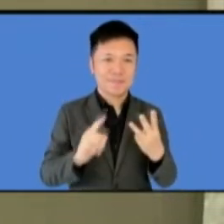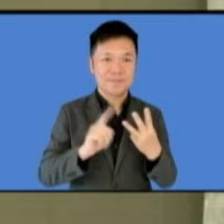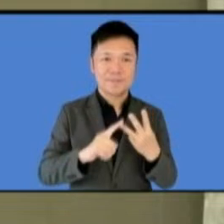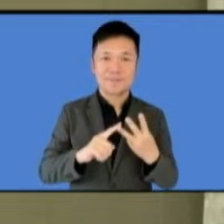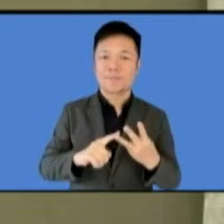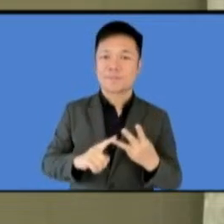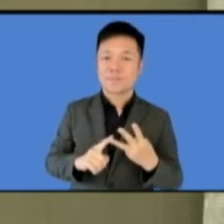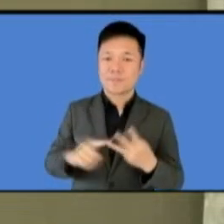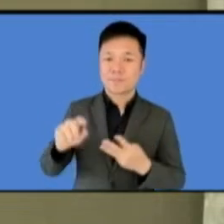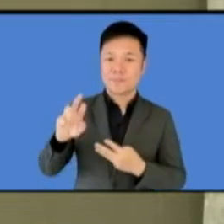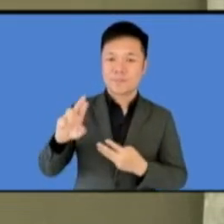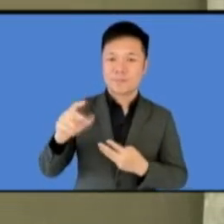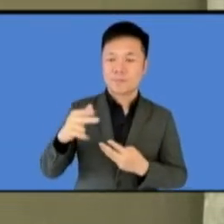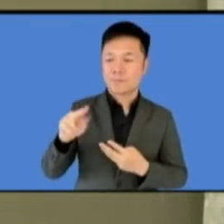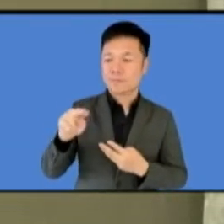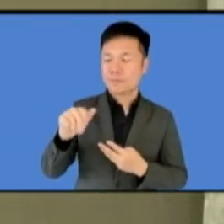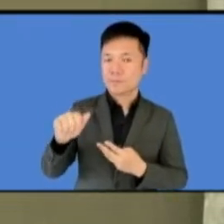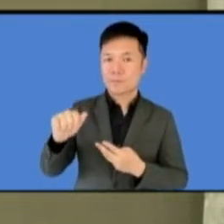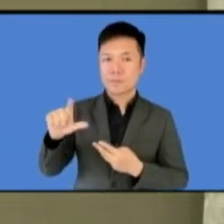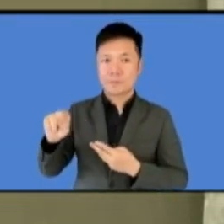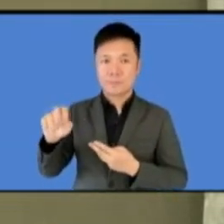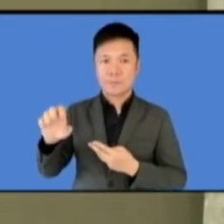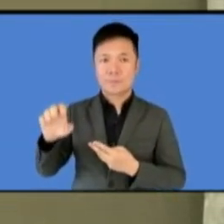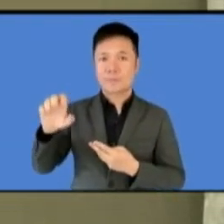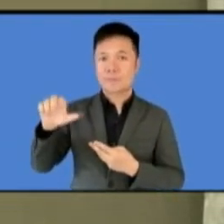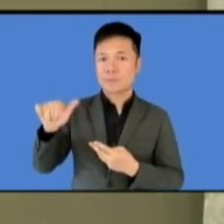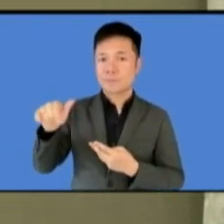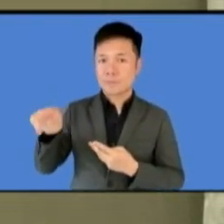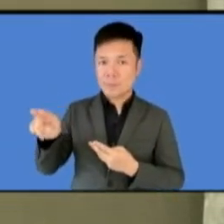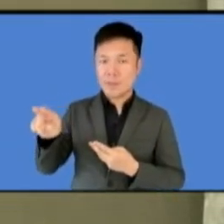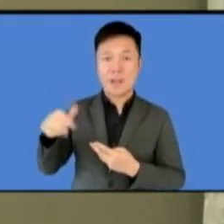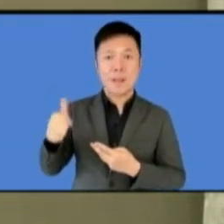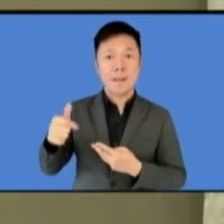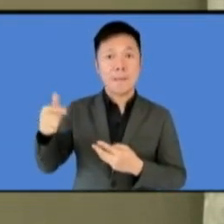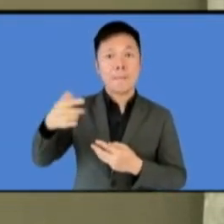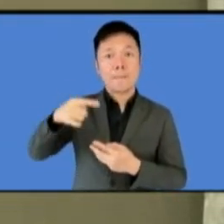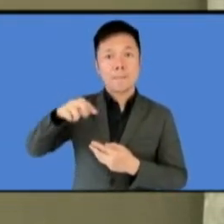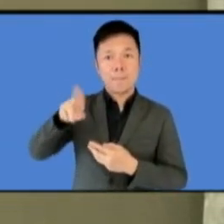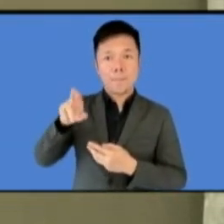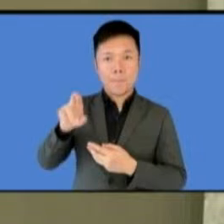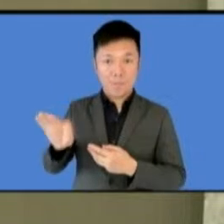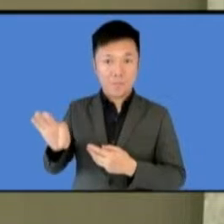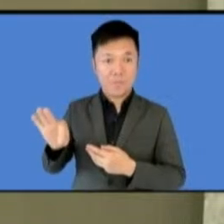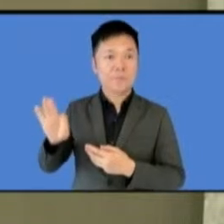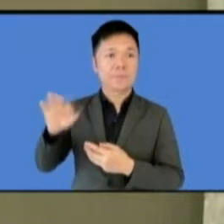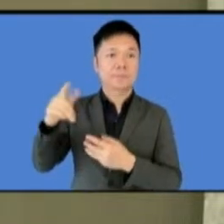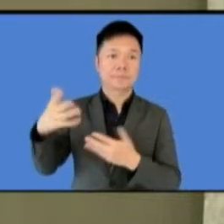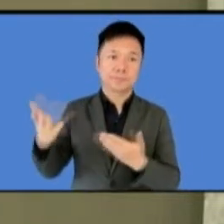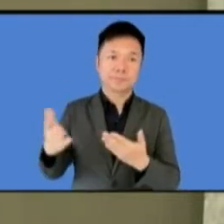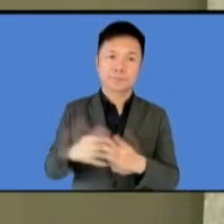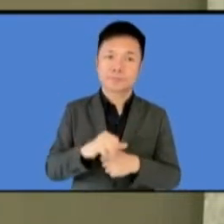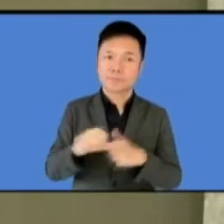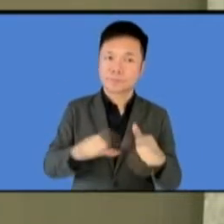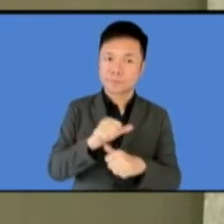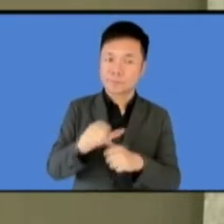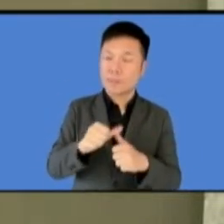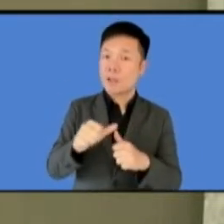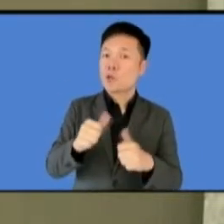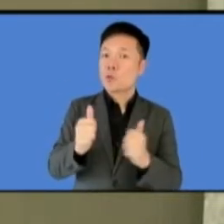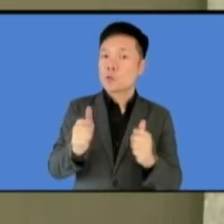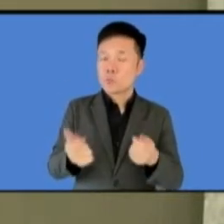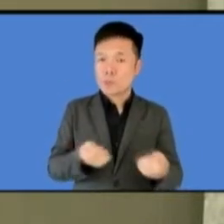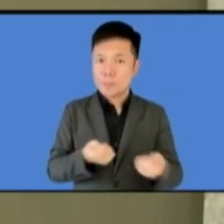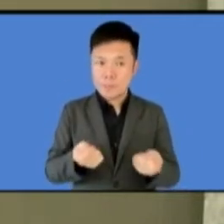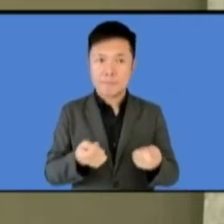Lau, Professor, Department of Social Work and Social Administration and Director, Sao Po Center on